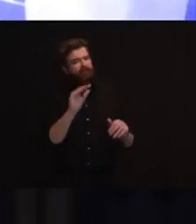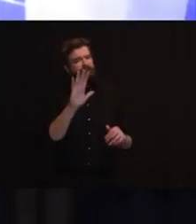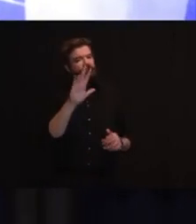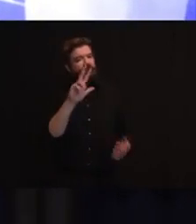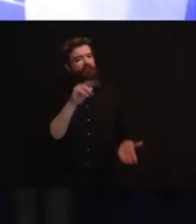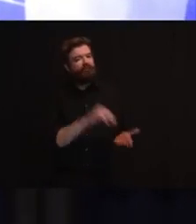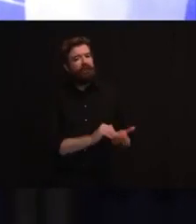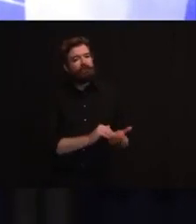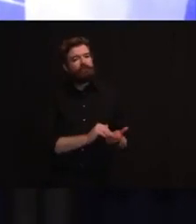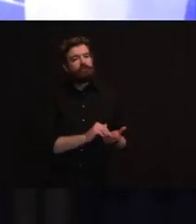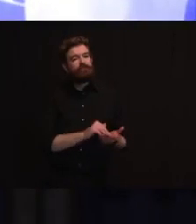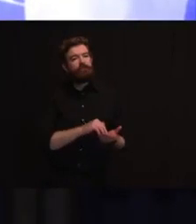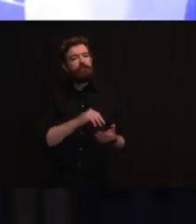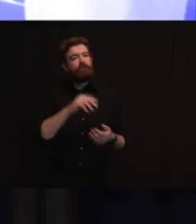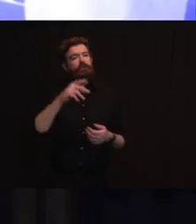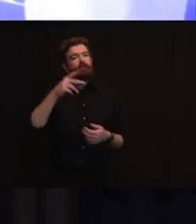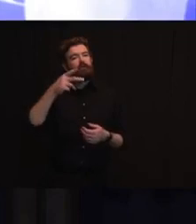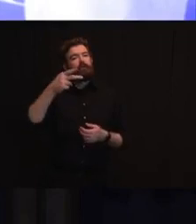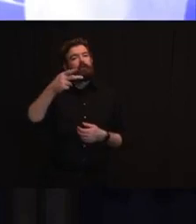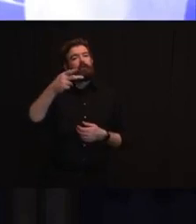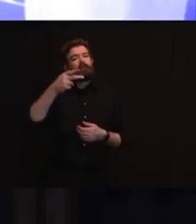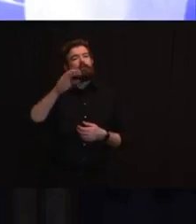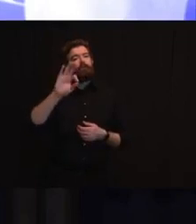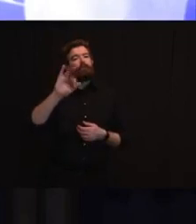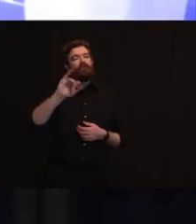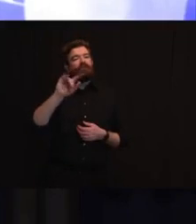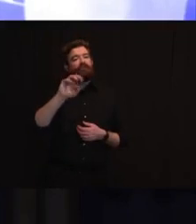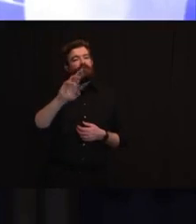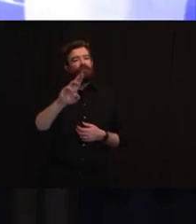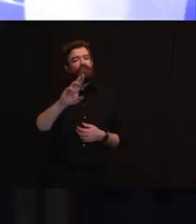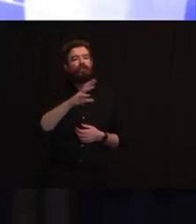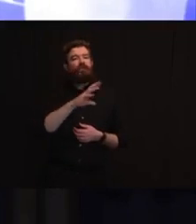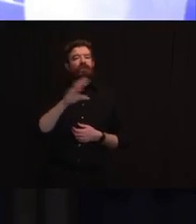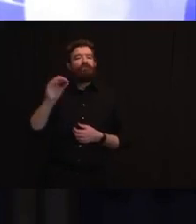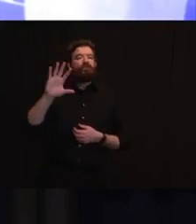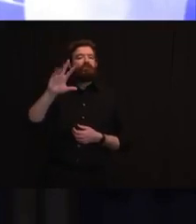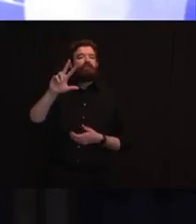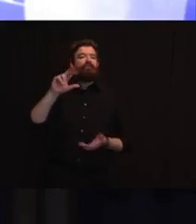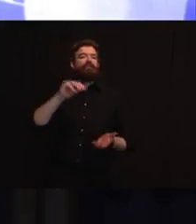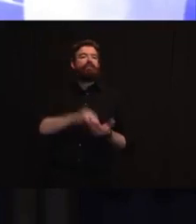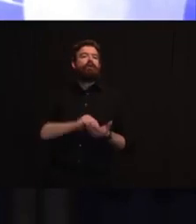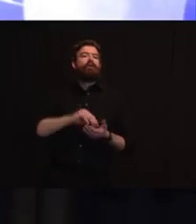Moderna. That's what it's been running since the beginning of January.